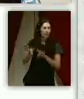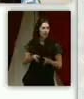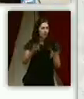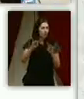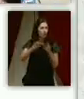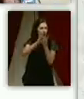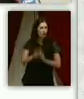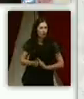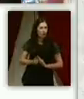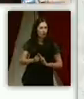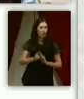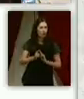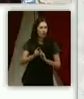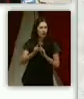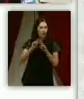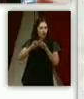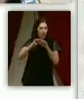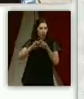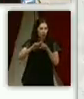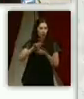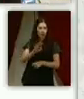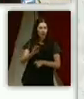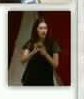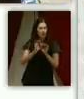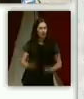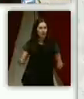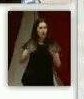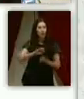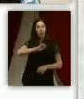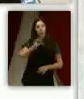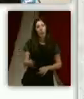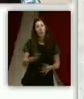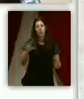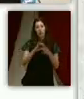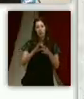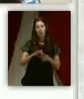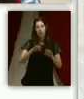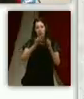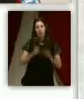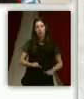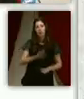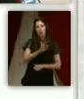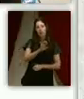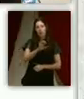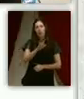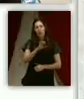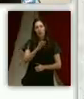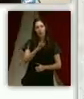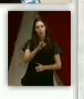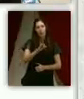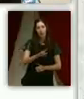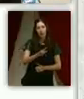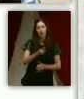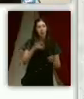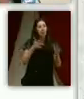I'll just have to take it and I won't have to change the position. The telecoil is